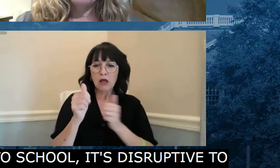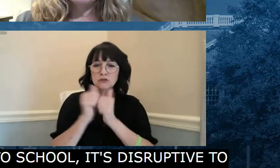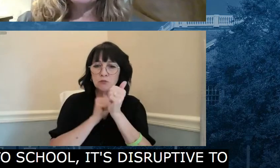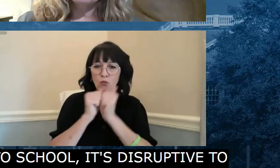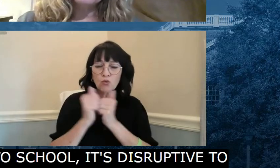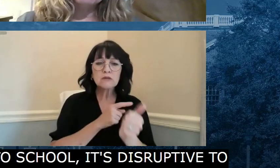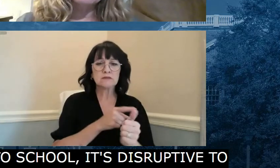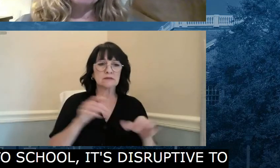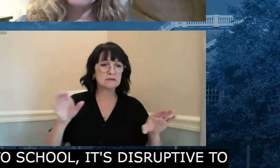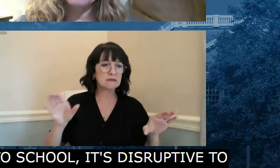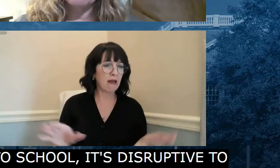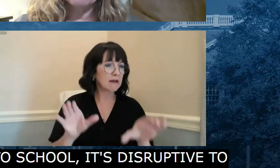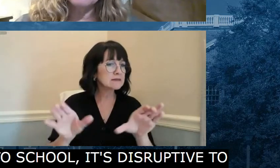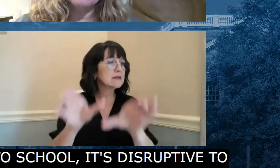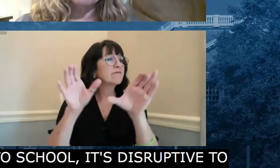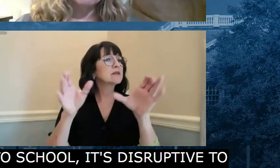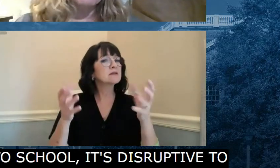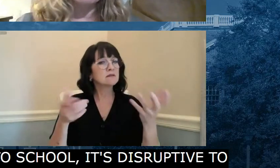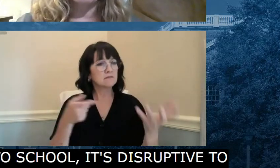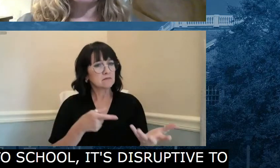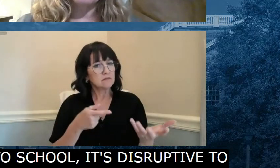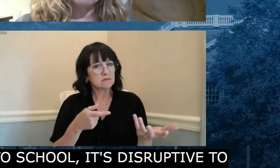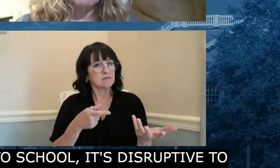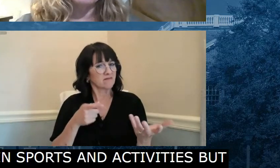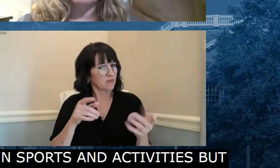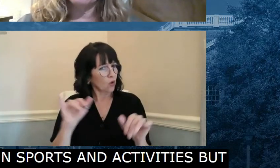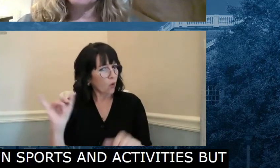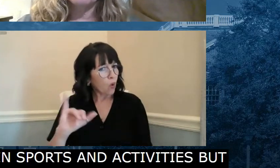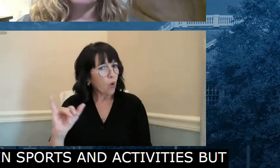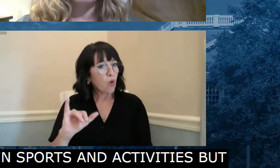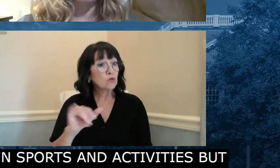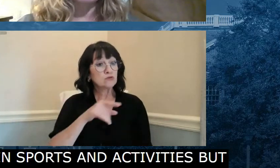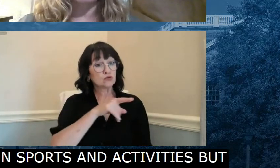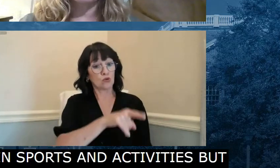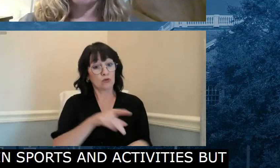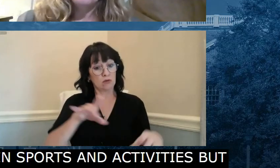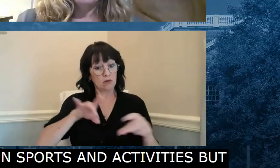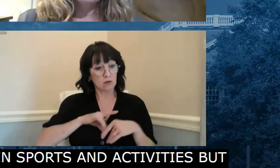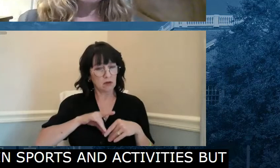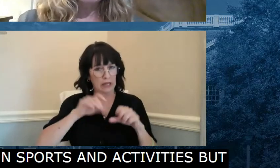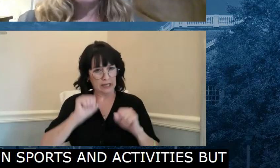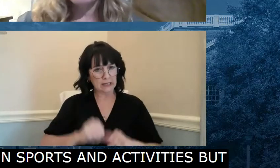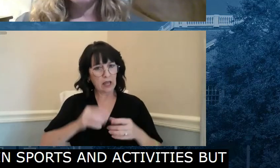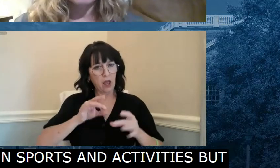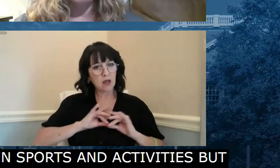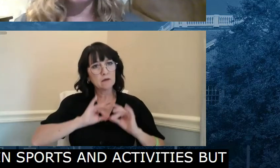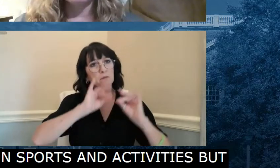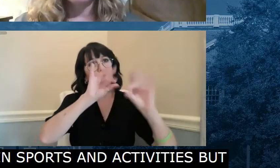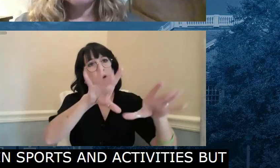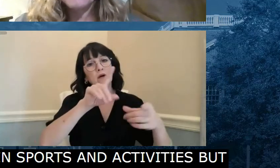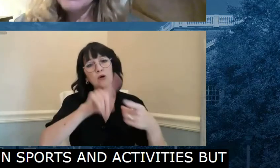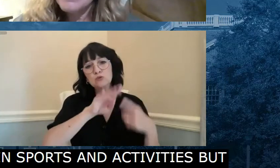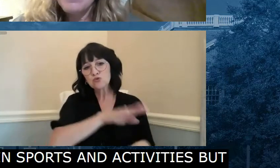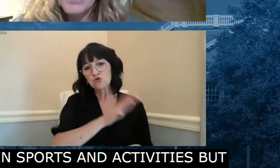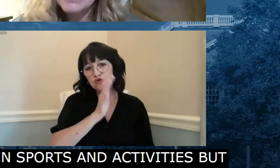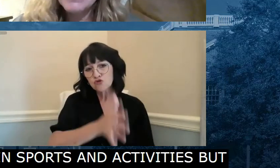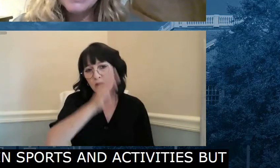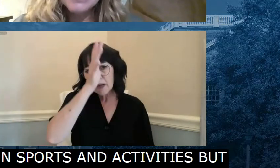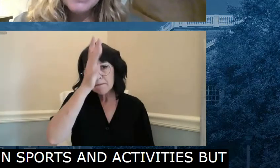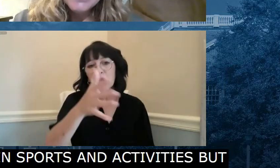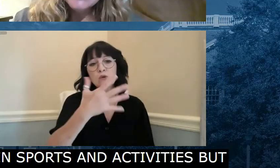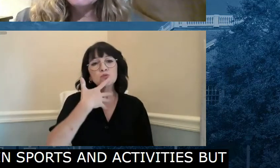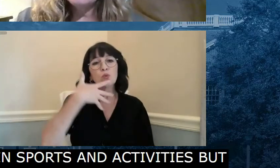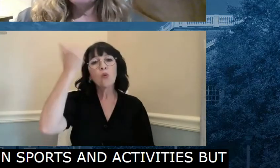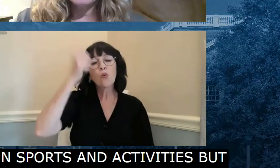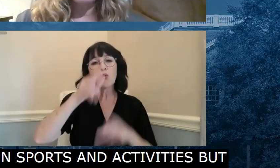activities, but it also is important in protecting their loved ones, their grandparents, their parents. And so there really are many reasons for kids to get